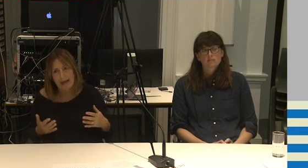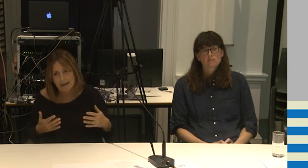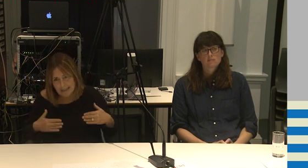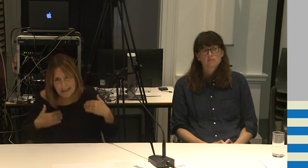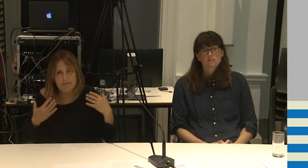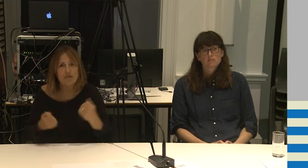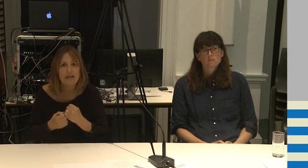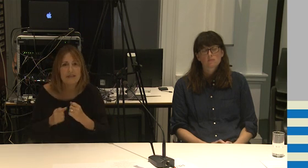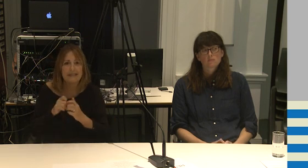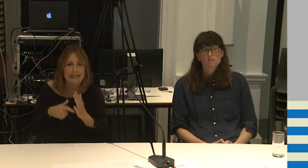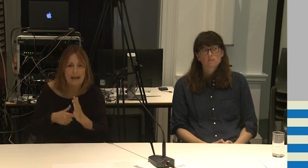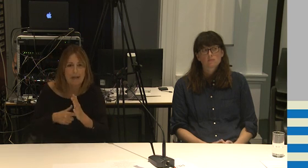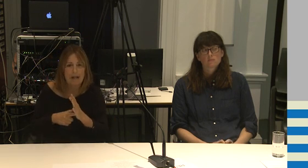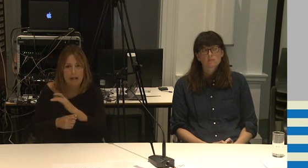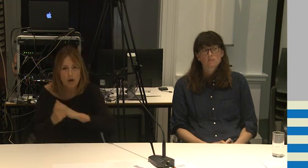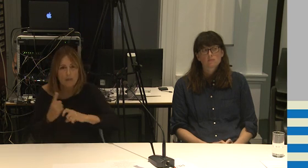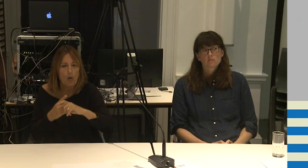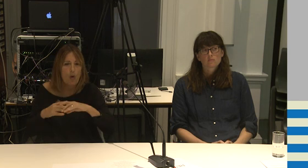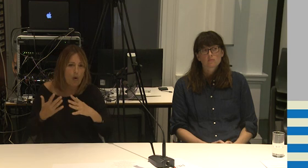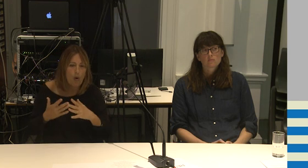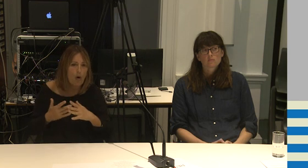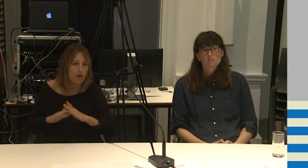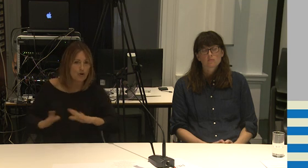which it's a big decision when there's so much